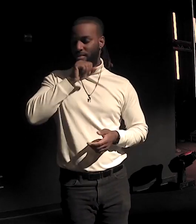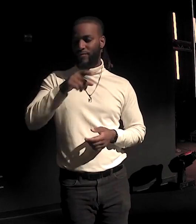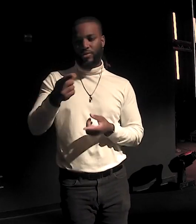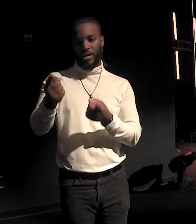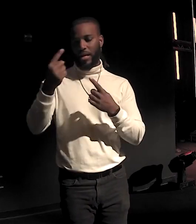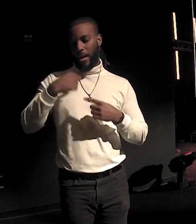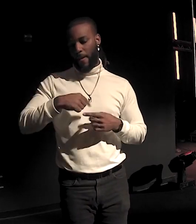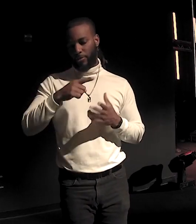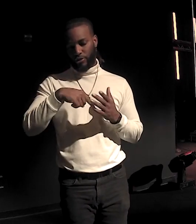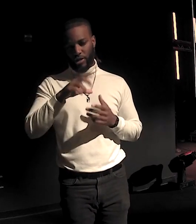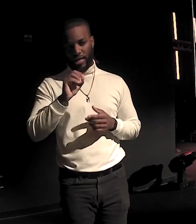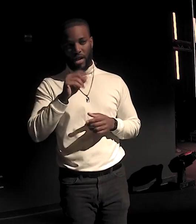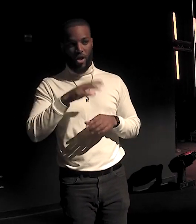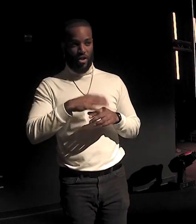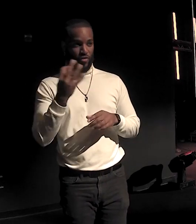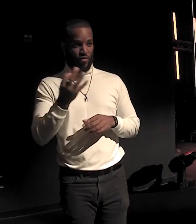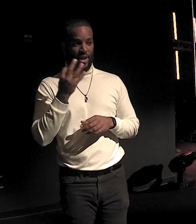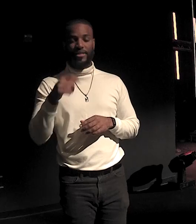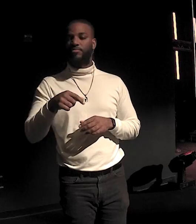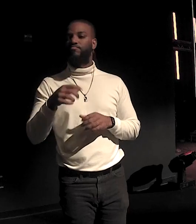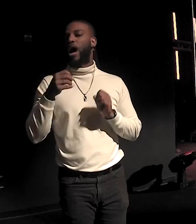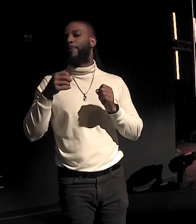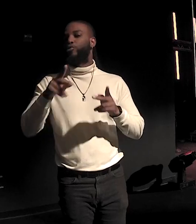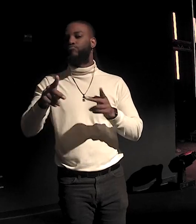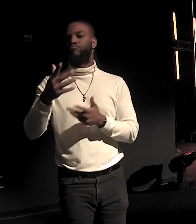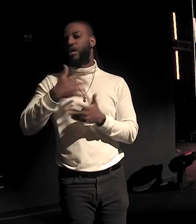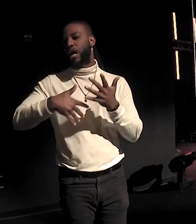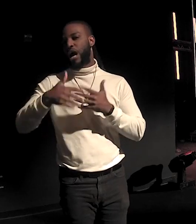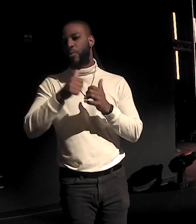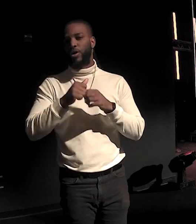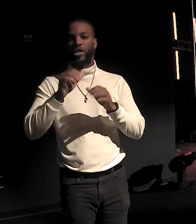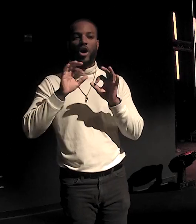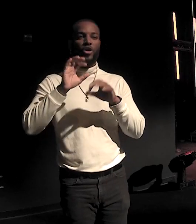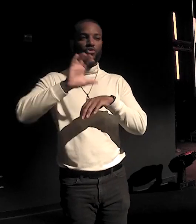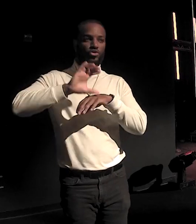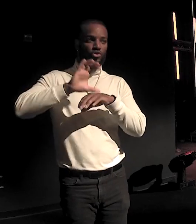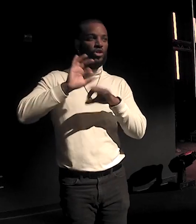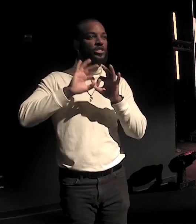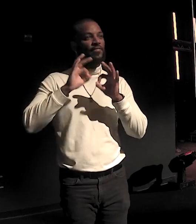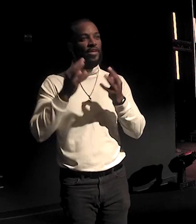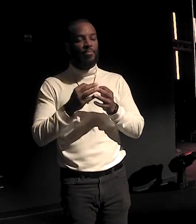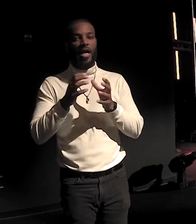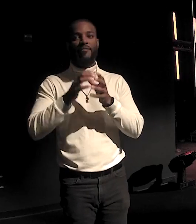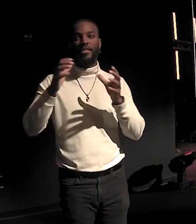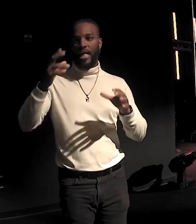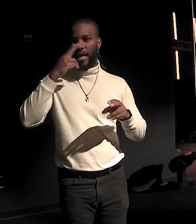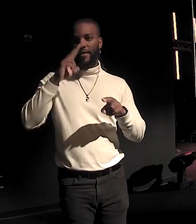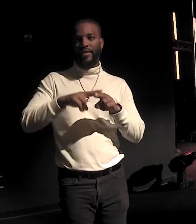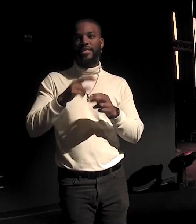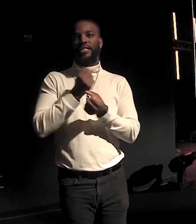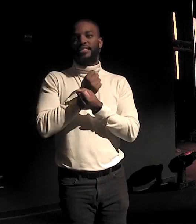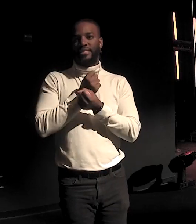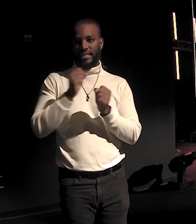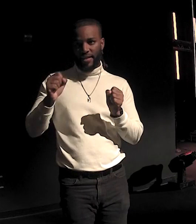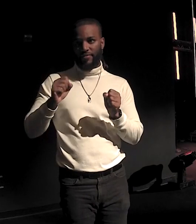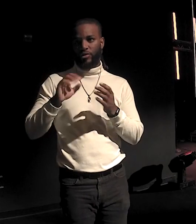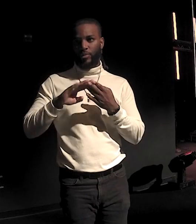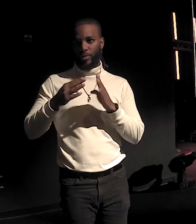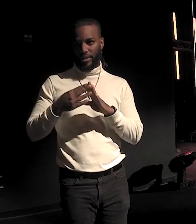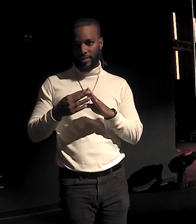come check one of those out on a Friday. These are just opportunities to hang out with our church family and have a lot of fun in a safe